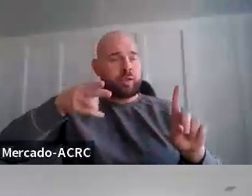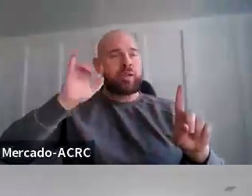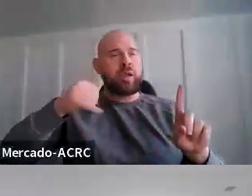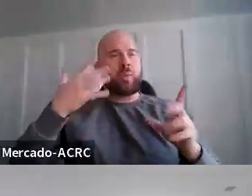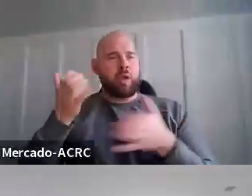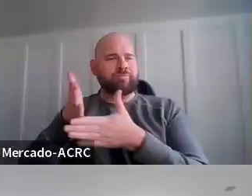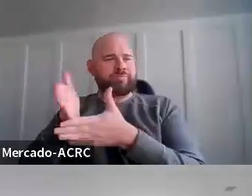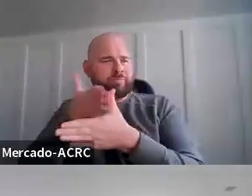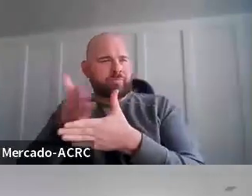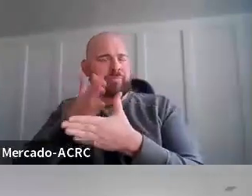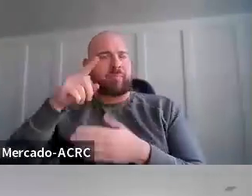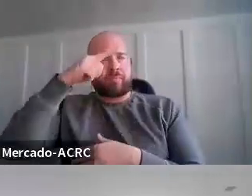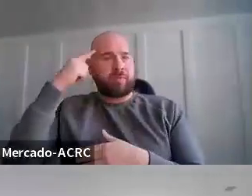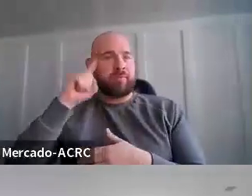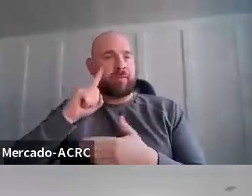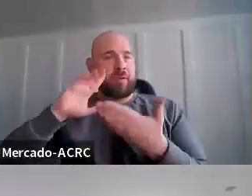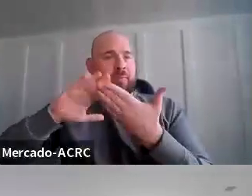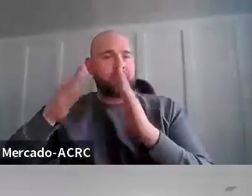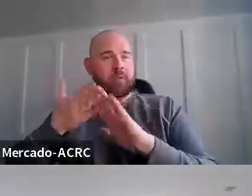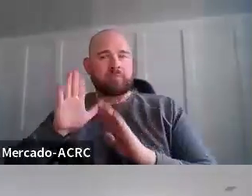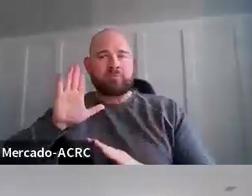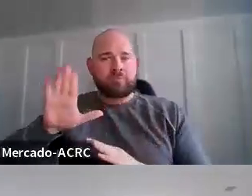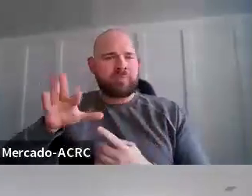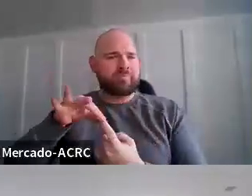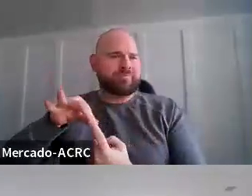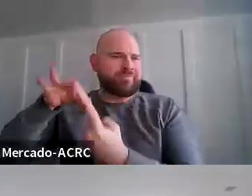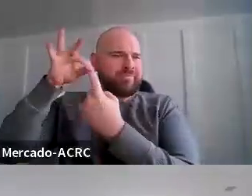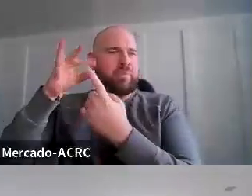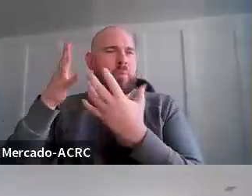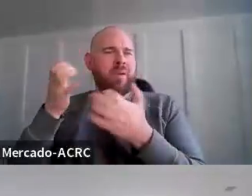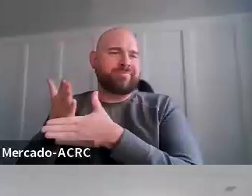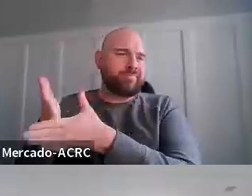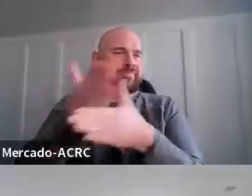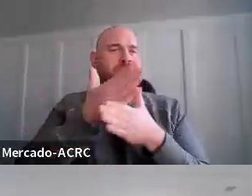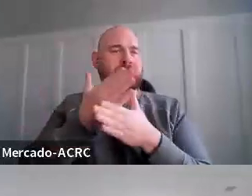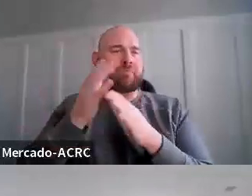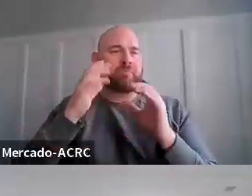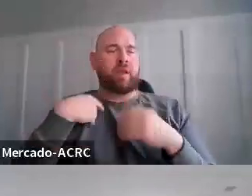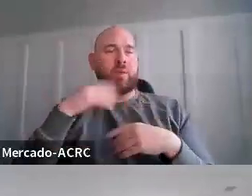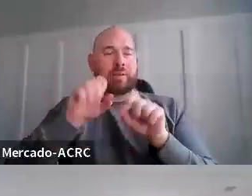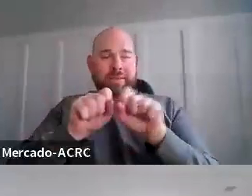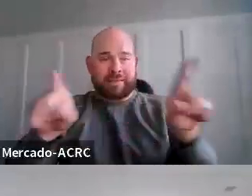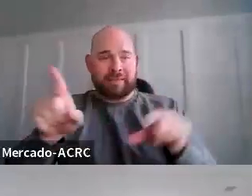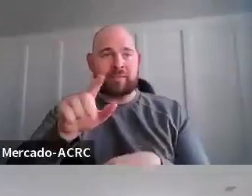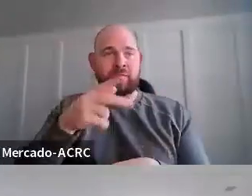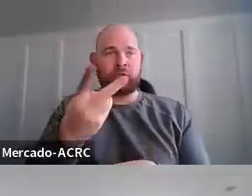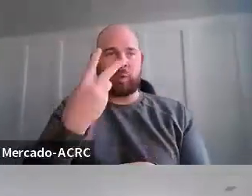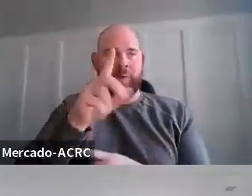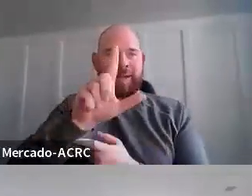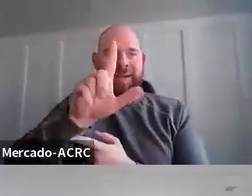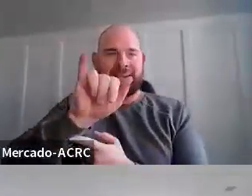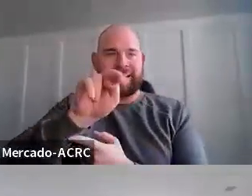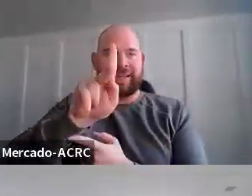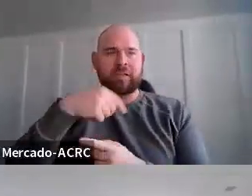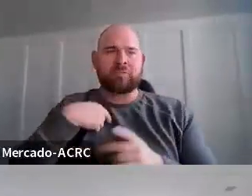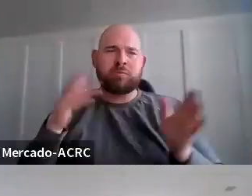opportunity to talk. I know we're talking about Martin Luther King coming up and talking